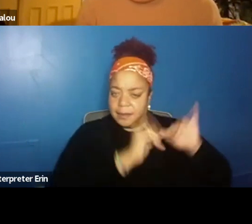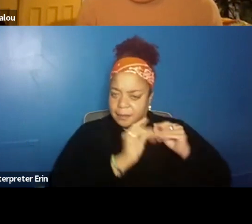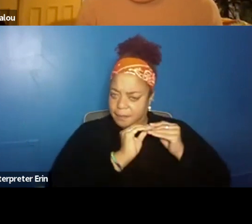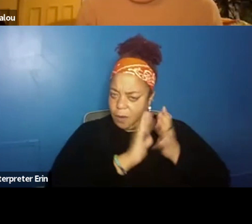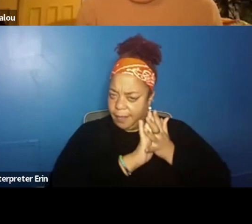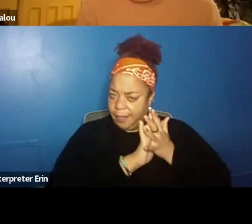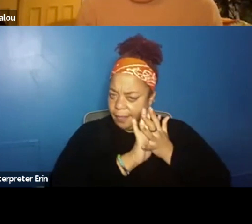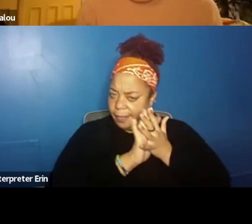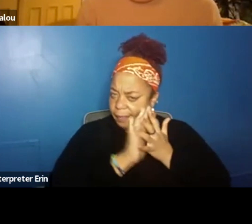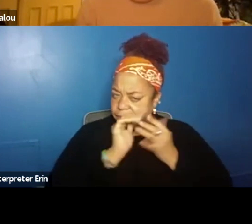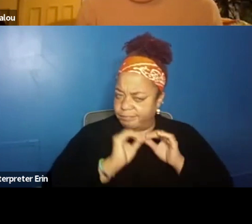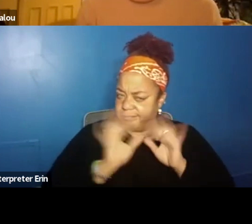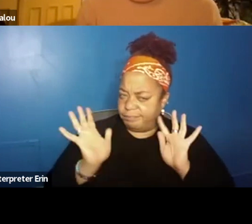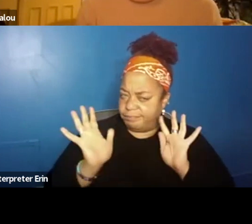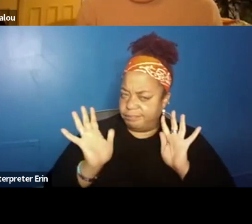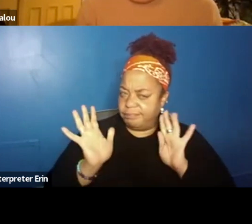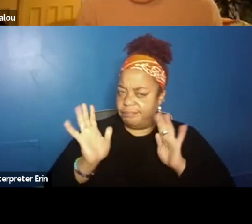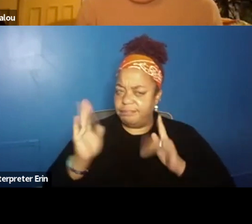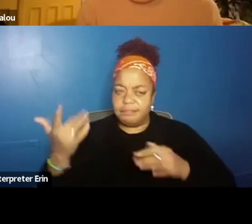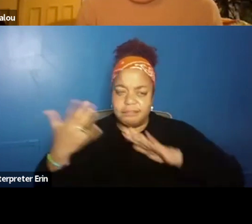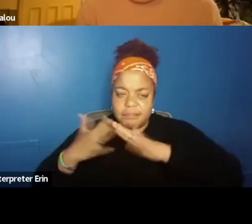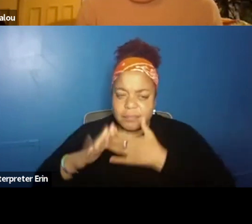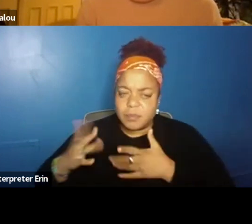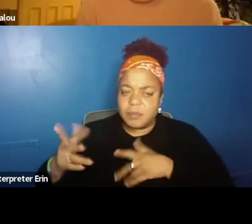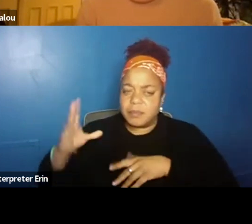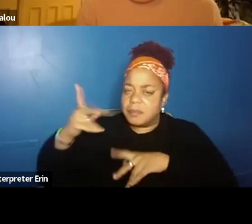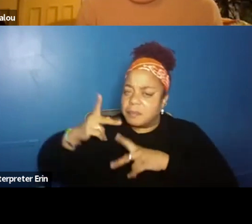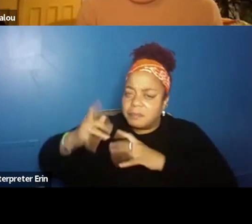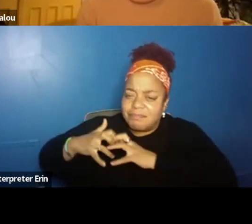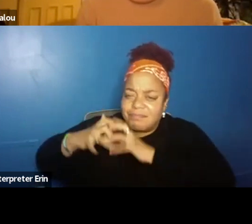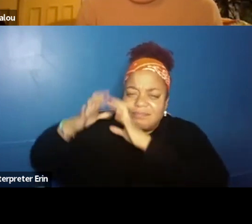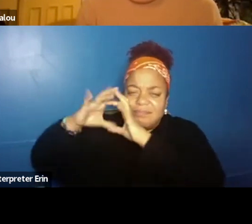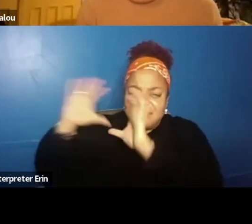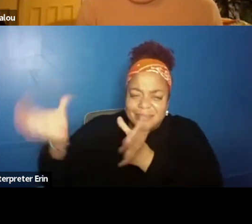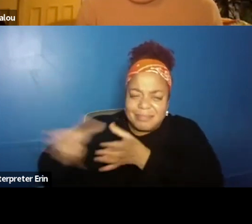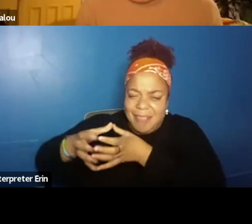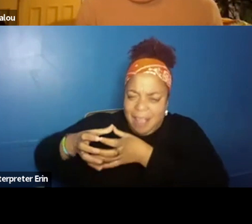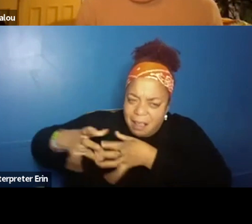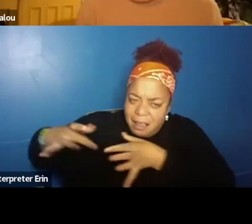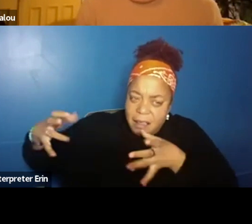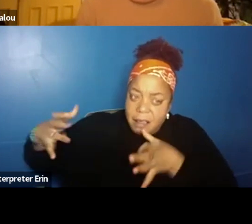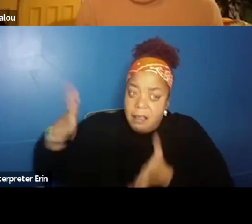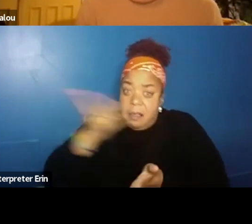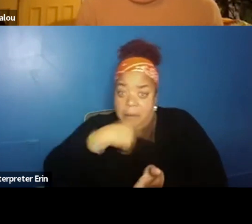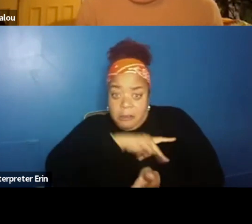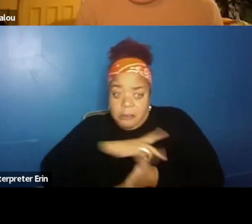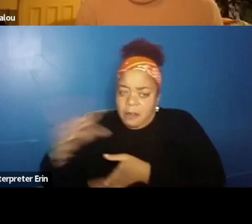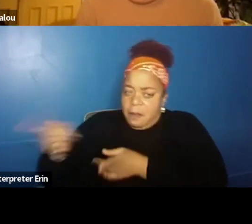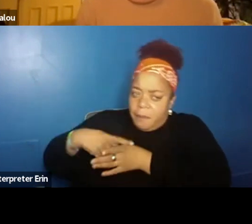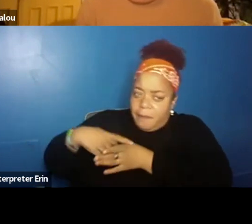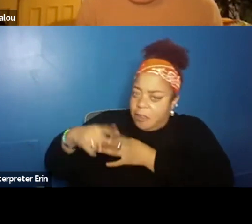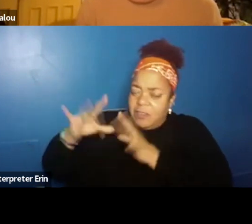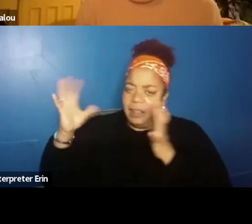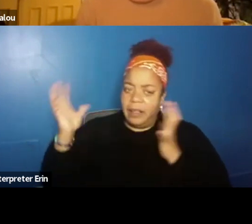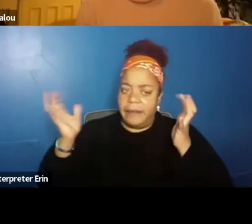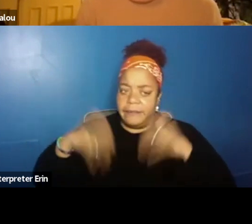relationship building requires us to shatter the separation of the personal and professional to a certain extent. It requires us to stand on that line.